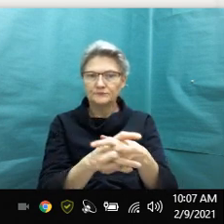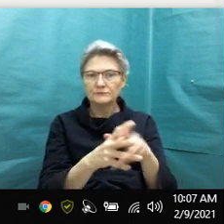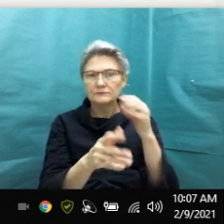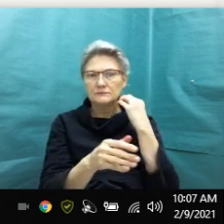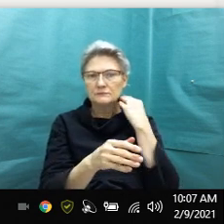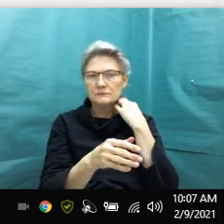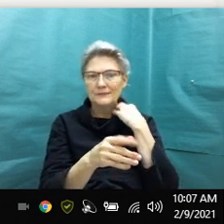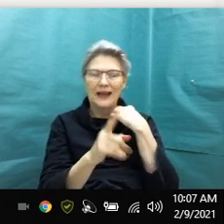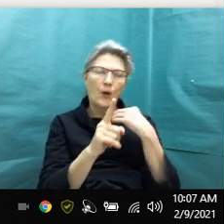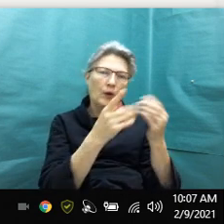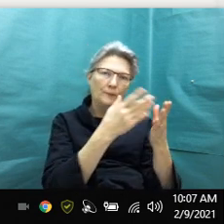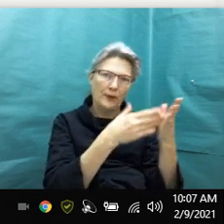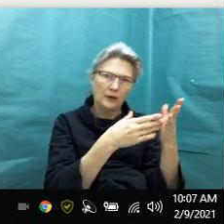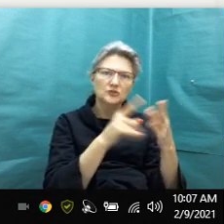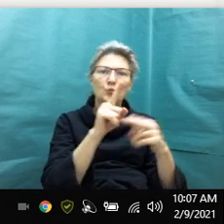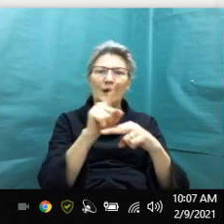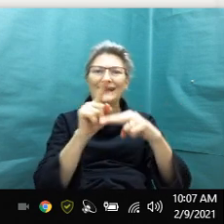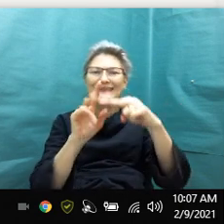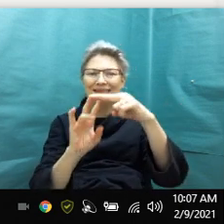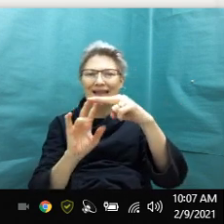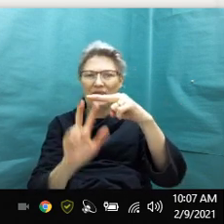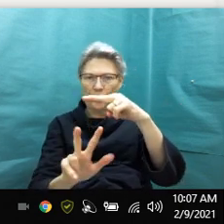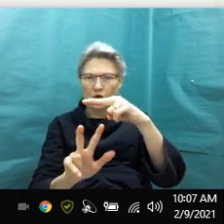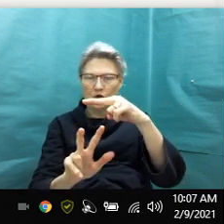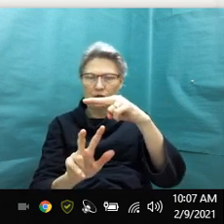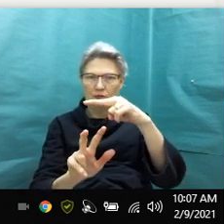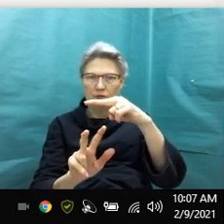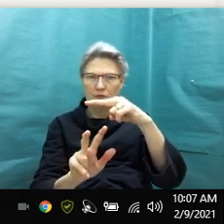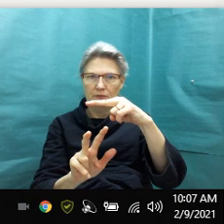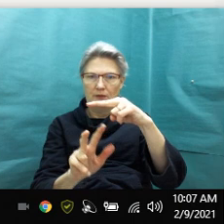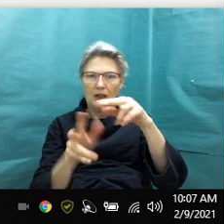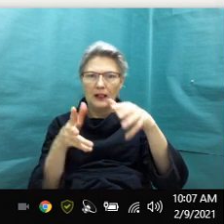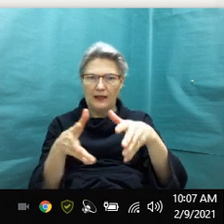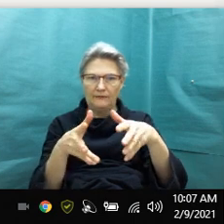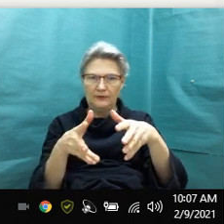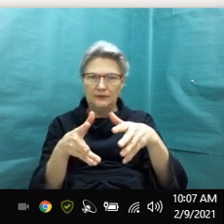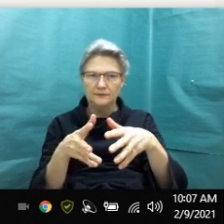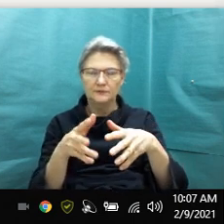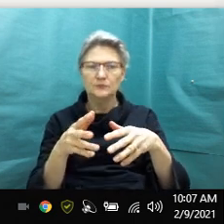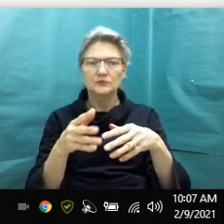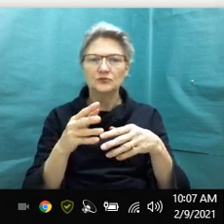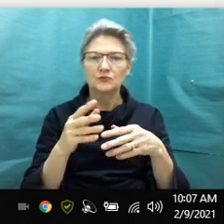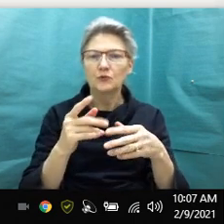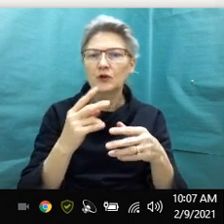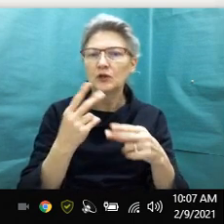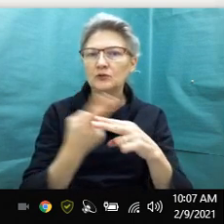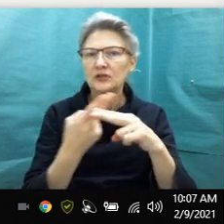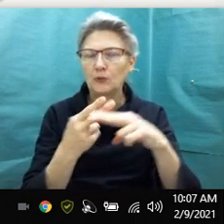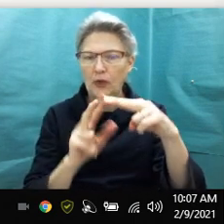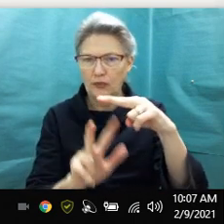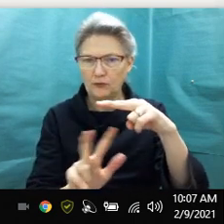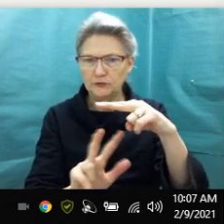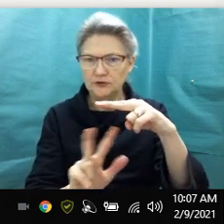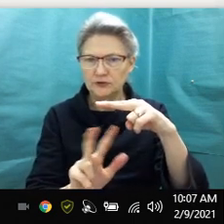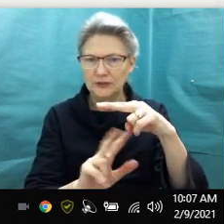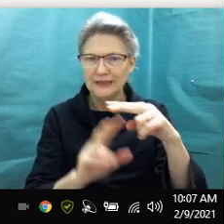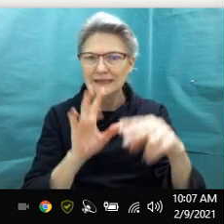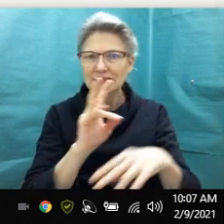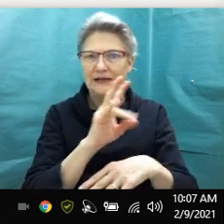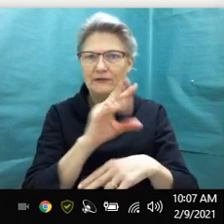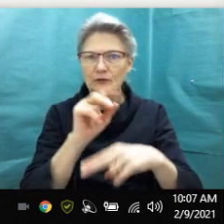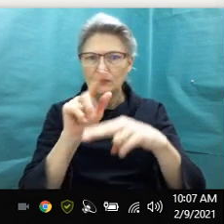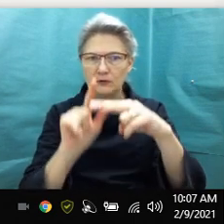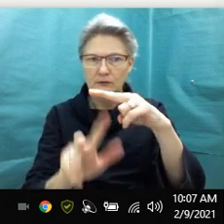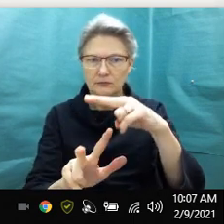it's really not 1 part. It's 1/3 because I'm talking about 3 here. So I get 7 and